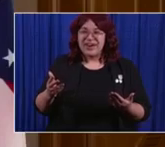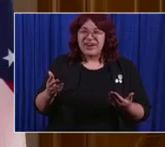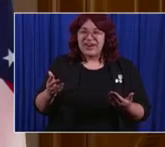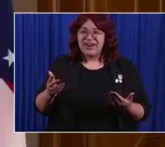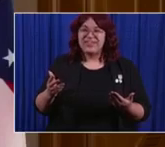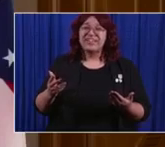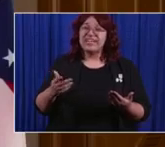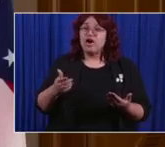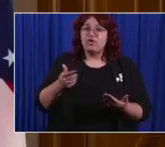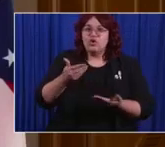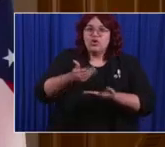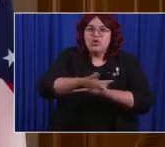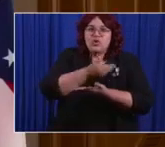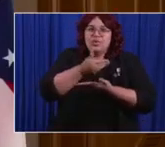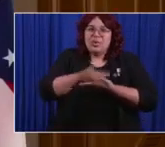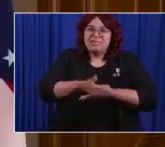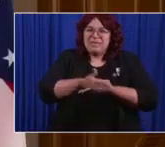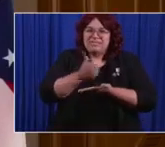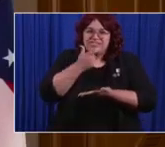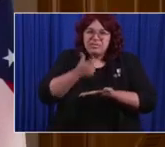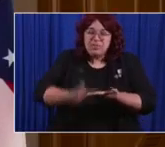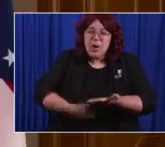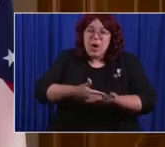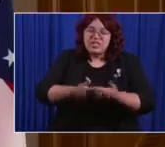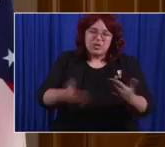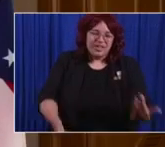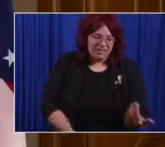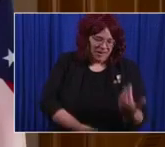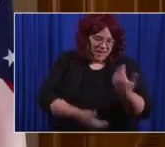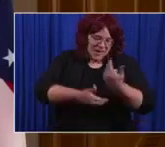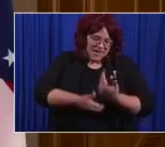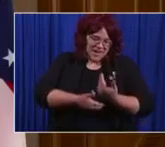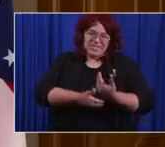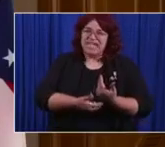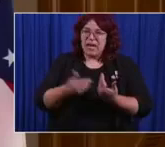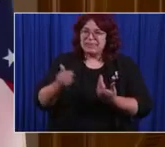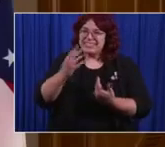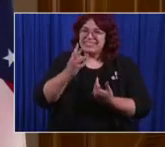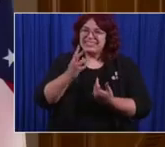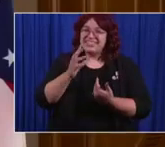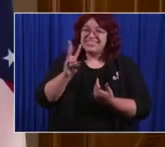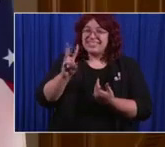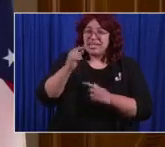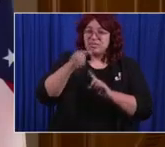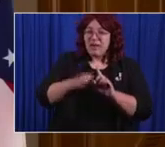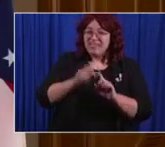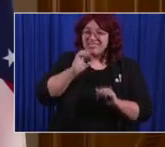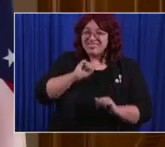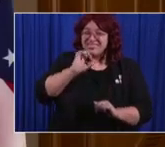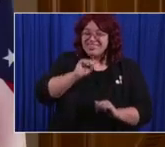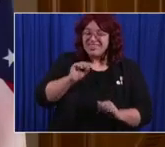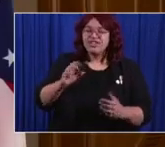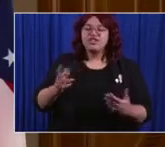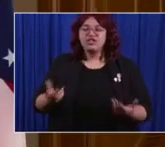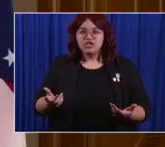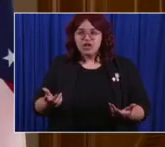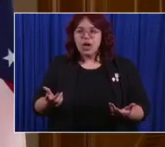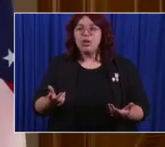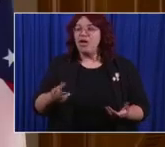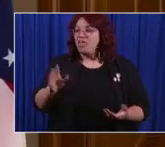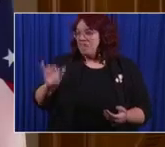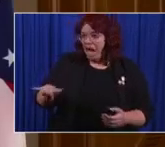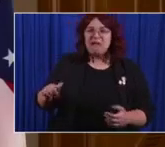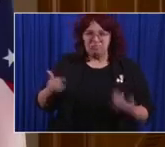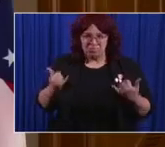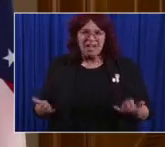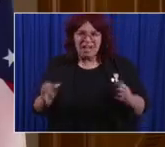six-month-old babies down the road from us. And so, yeah, we have changed in what we do. But going in and out, for example,